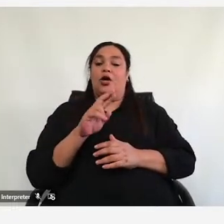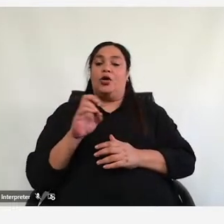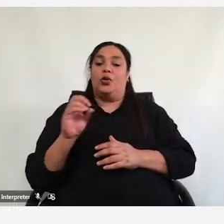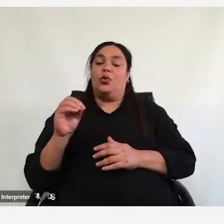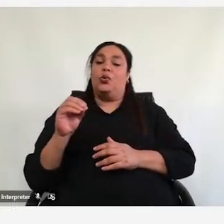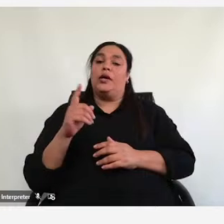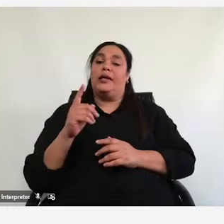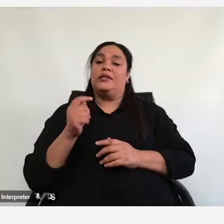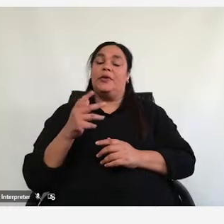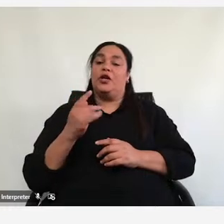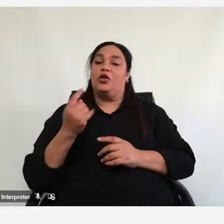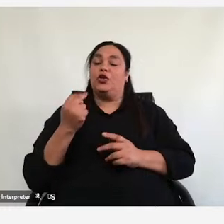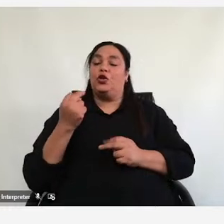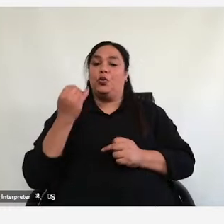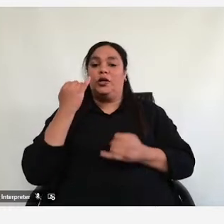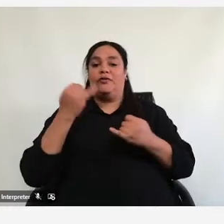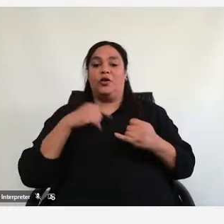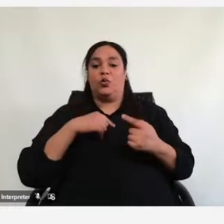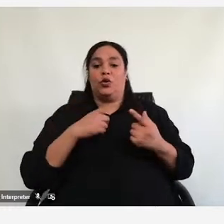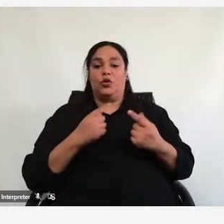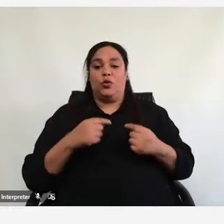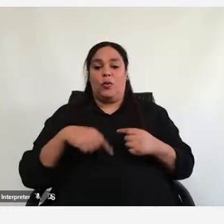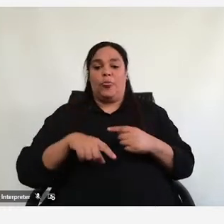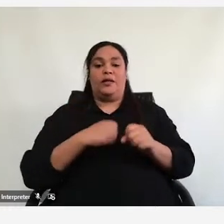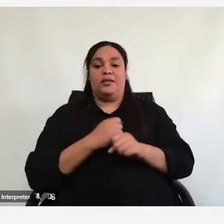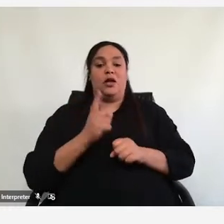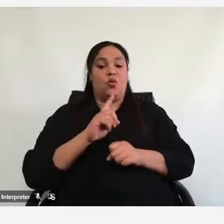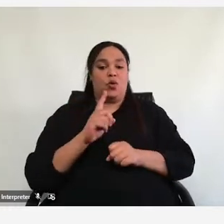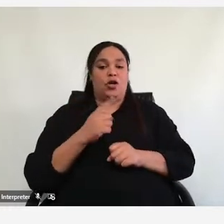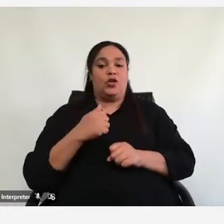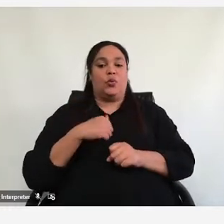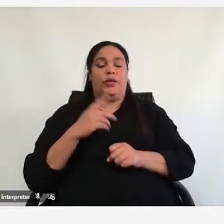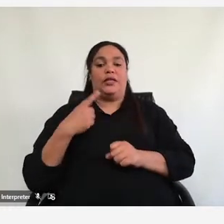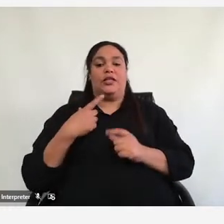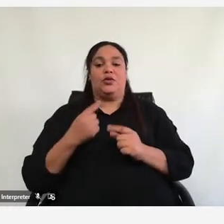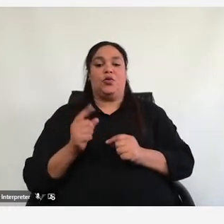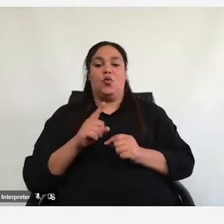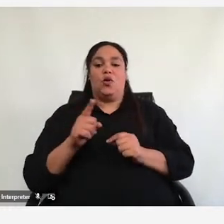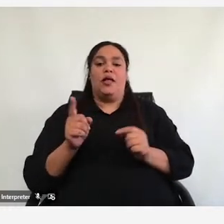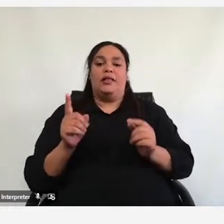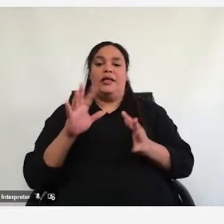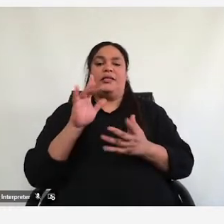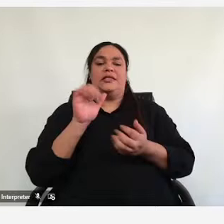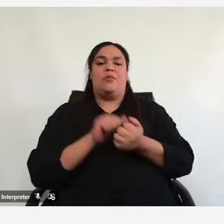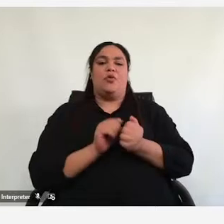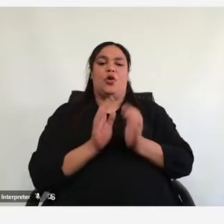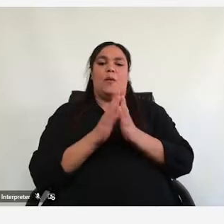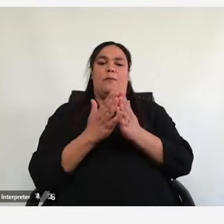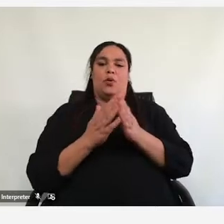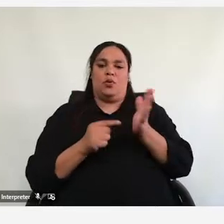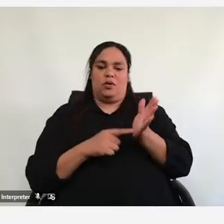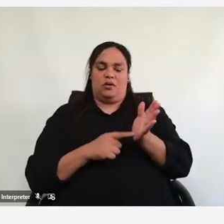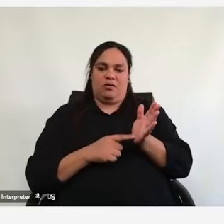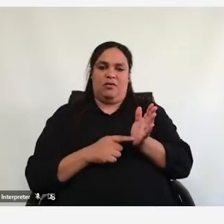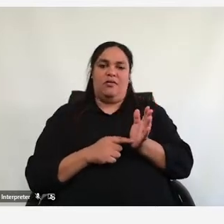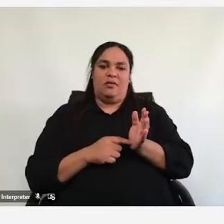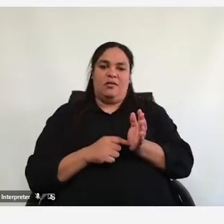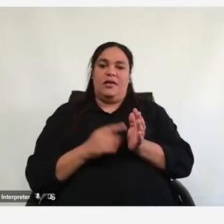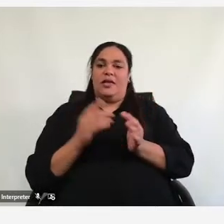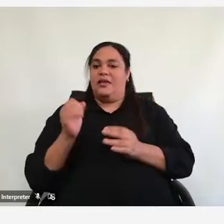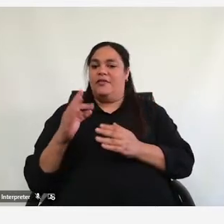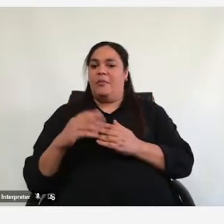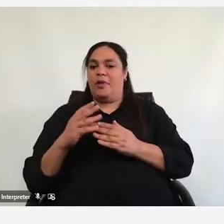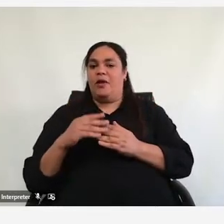new innovations that we did this year is we actually did this little summary booklet if members